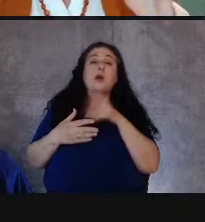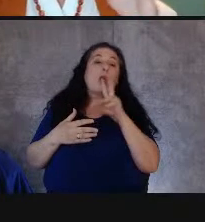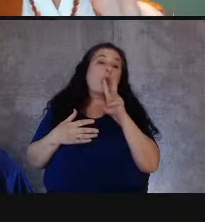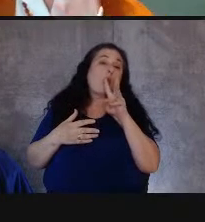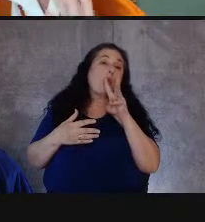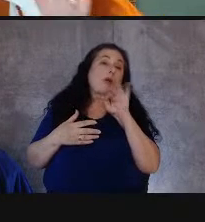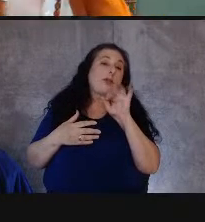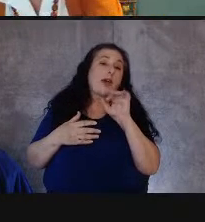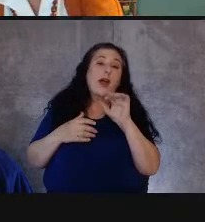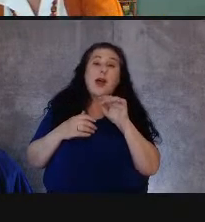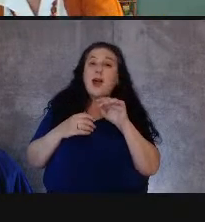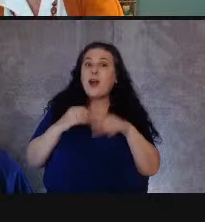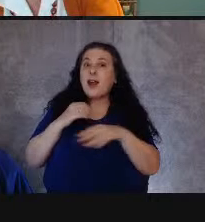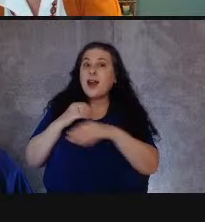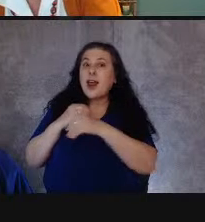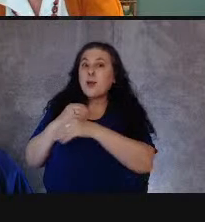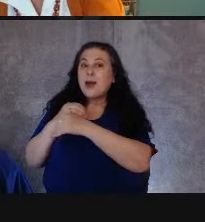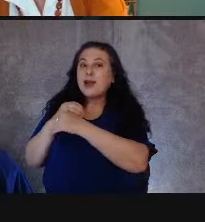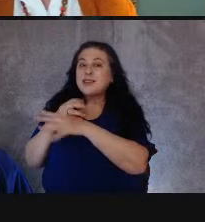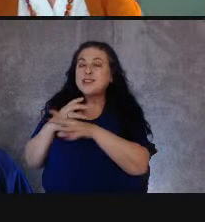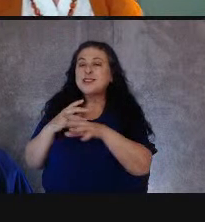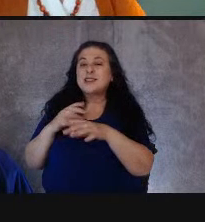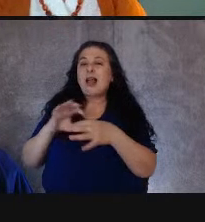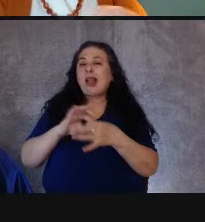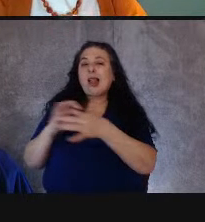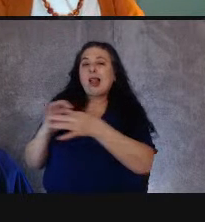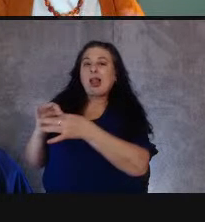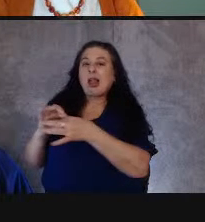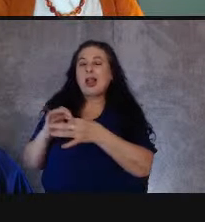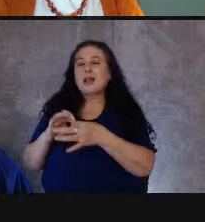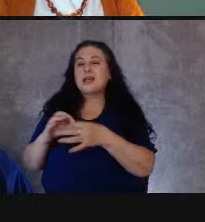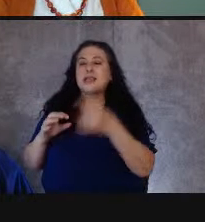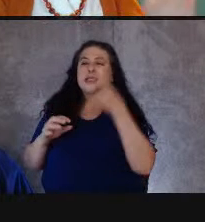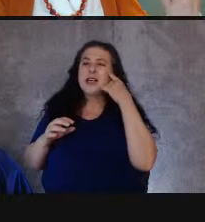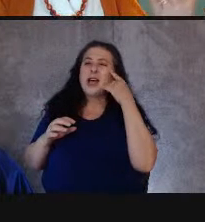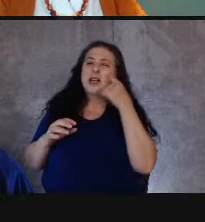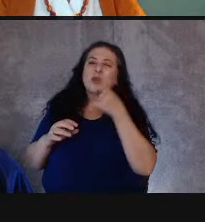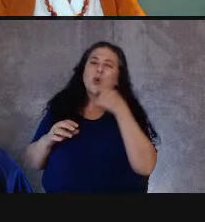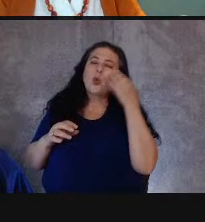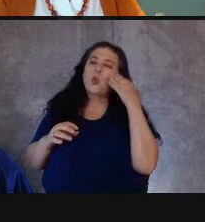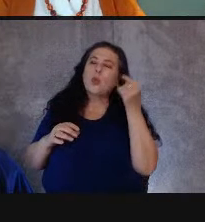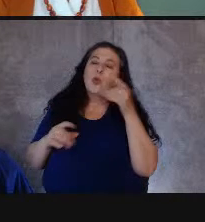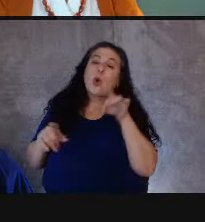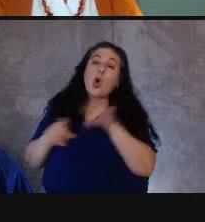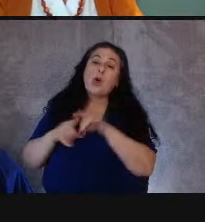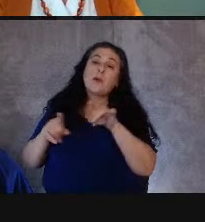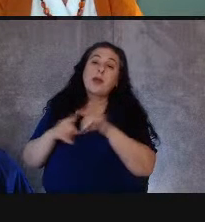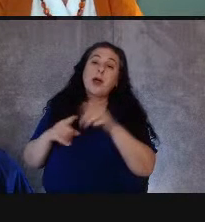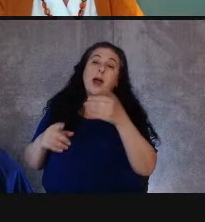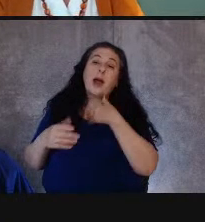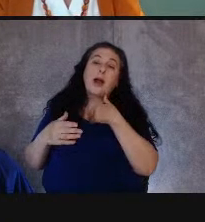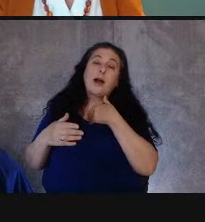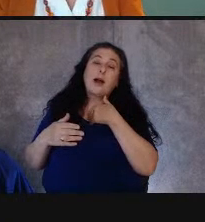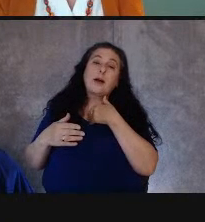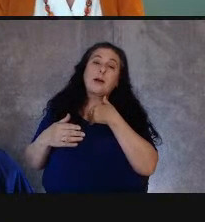kind of just tried to graft on to that and to say, you know what, we could also have these